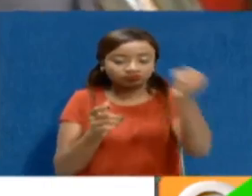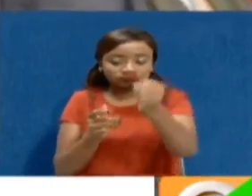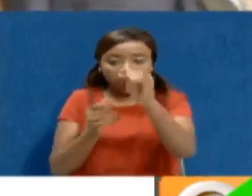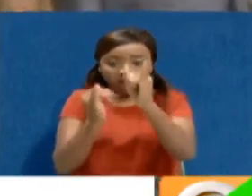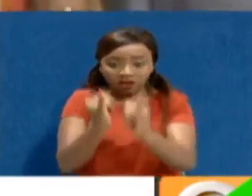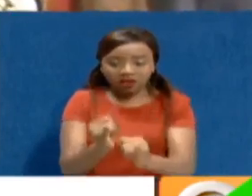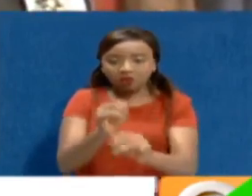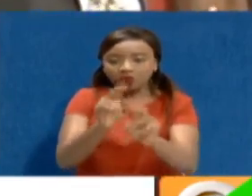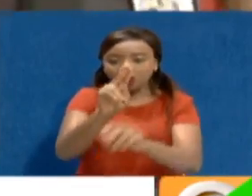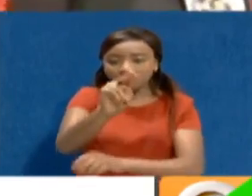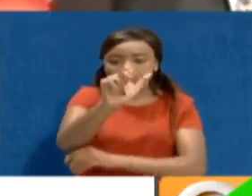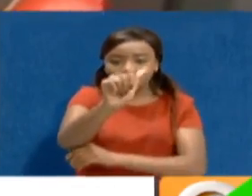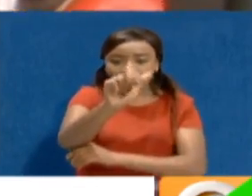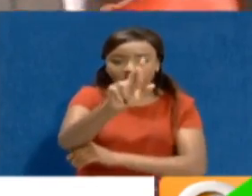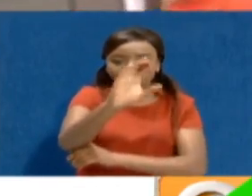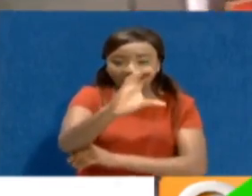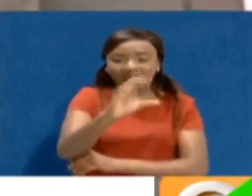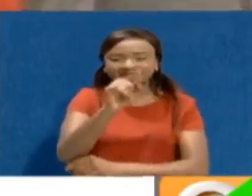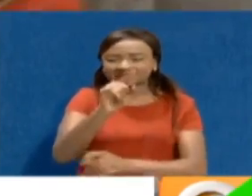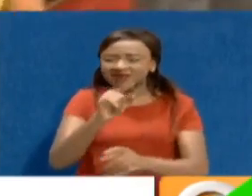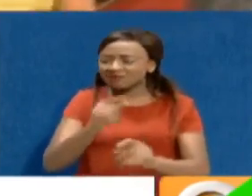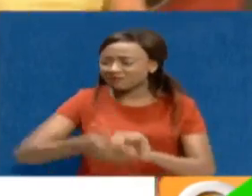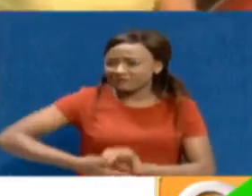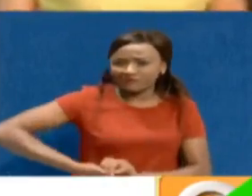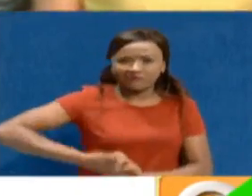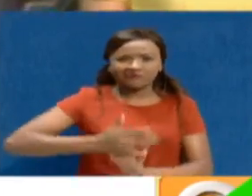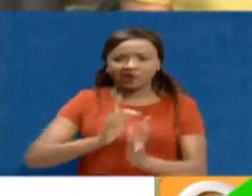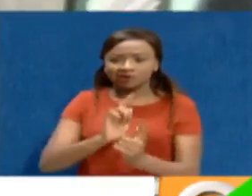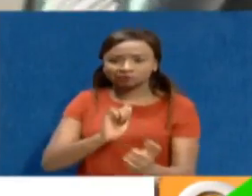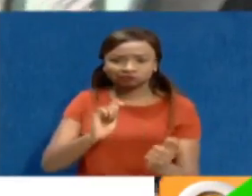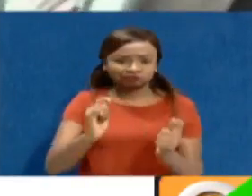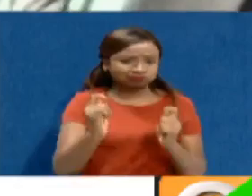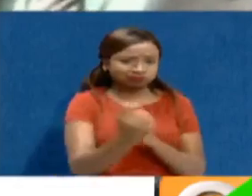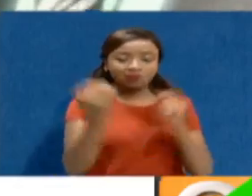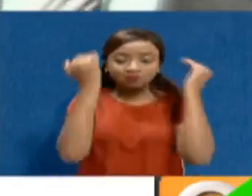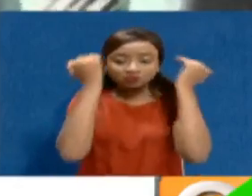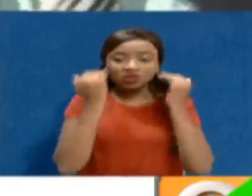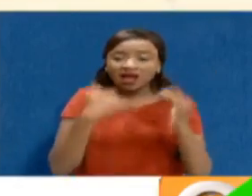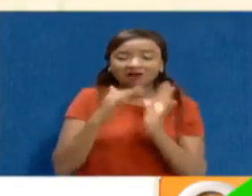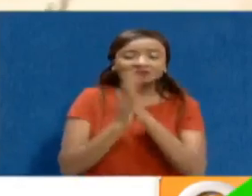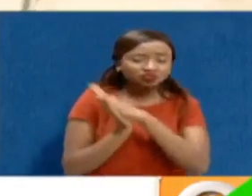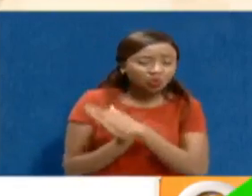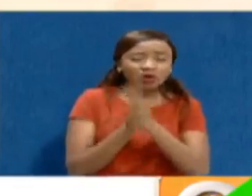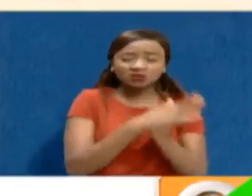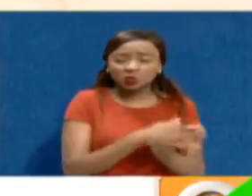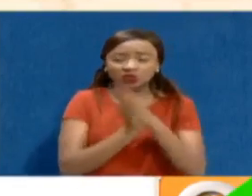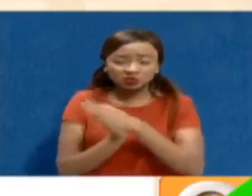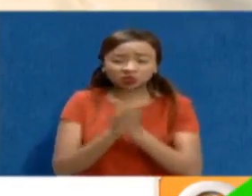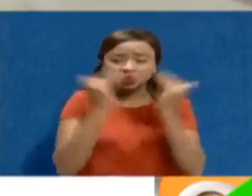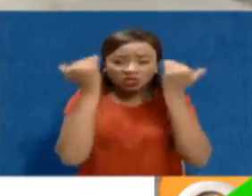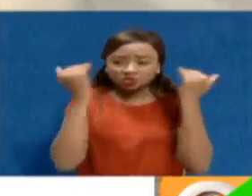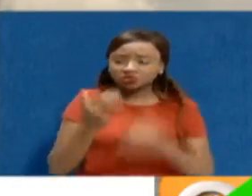embarked on what would be famously known as a radical surgery in the judiciary. Allegations of corruption were directed